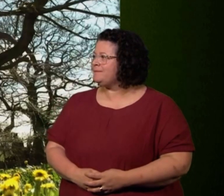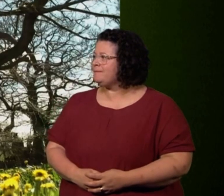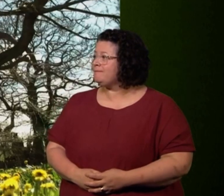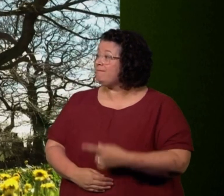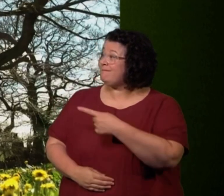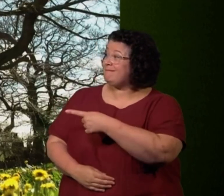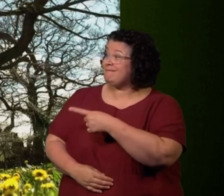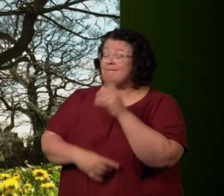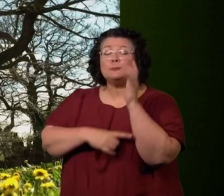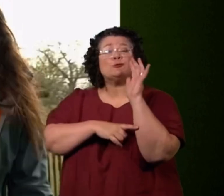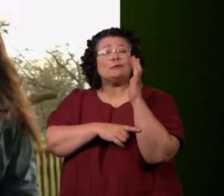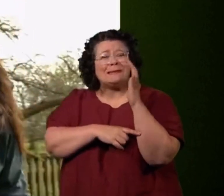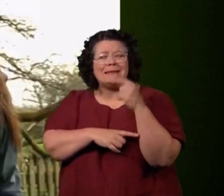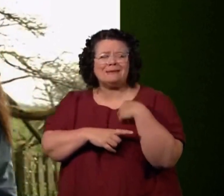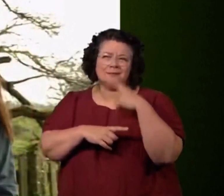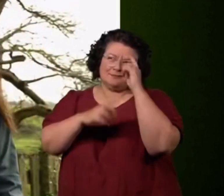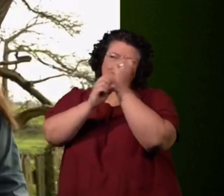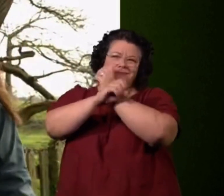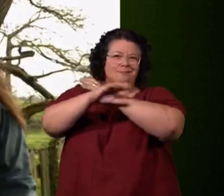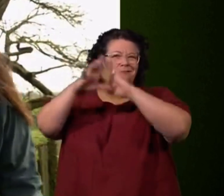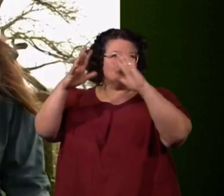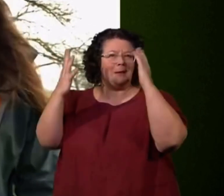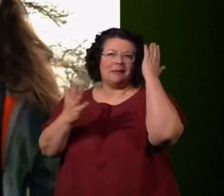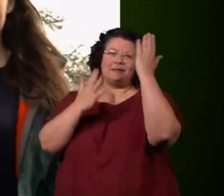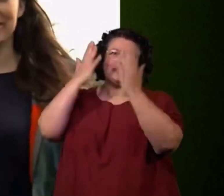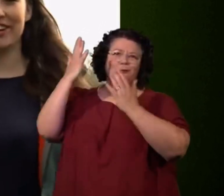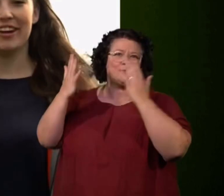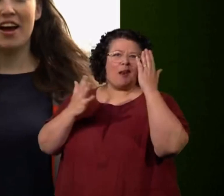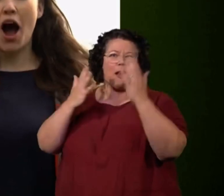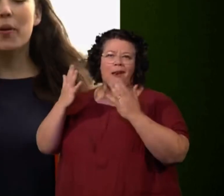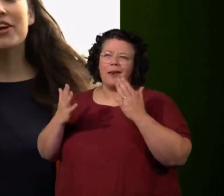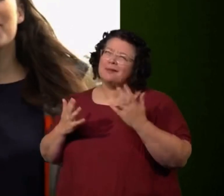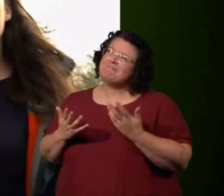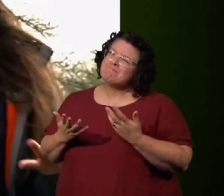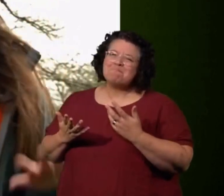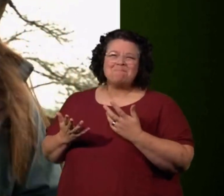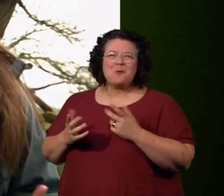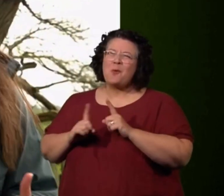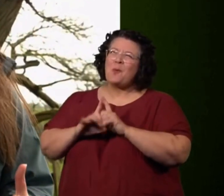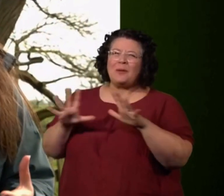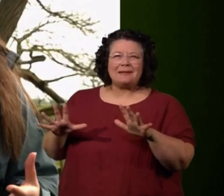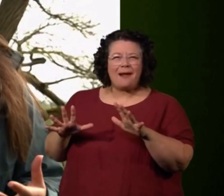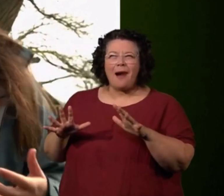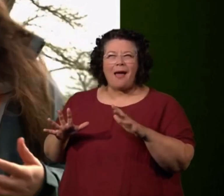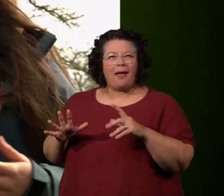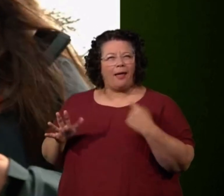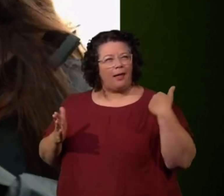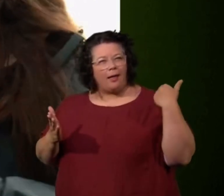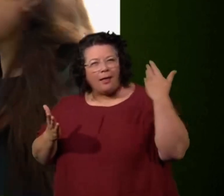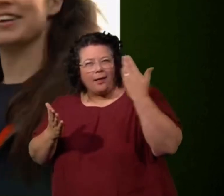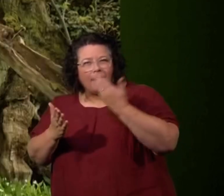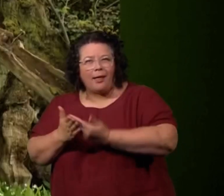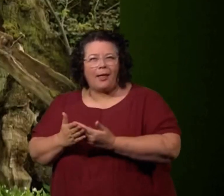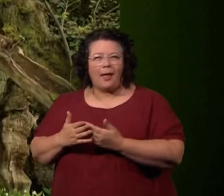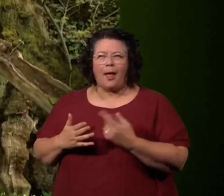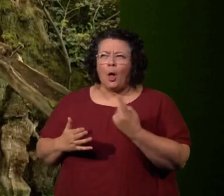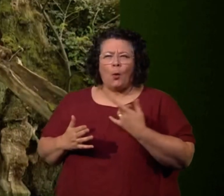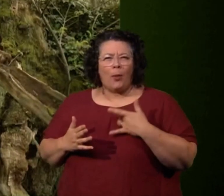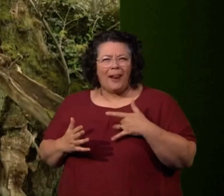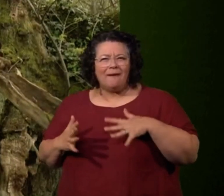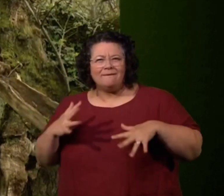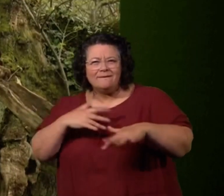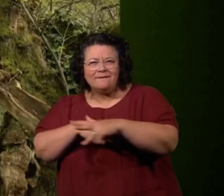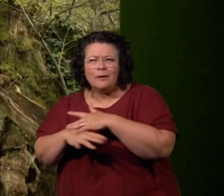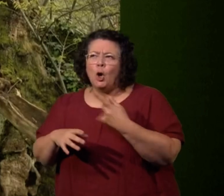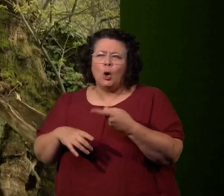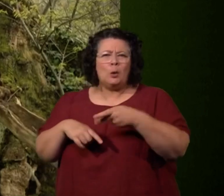Trees like this one, for me, always encourage imagination. I want to know what it's lived through, who's sat at the bottom of its